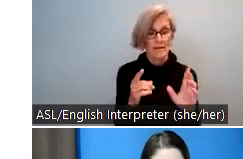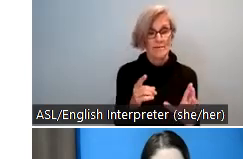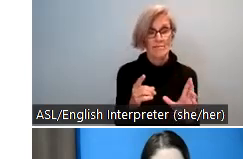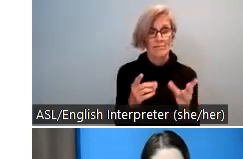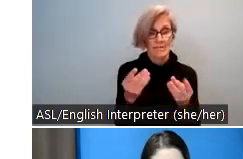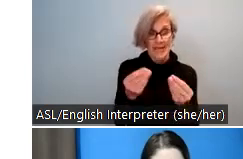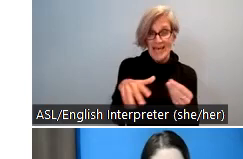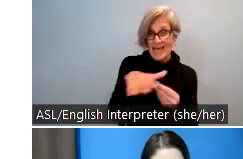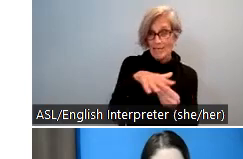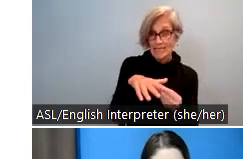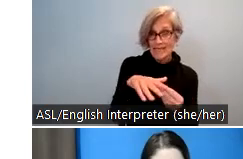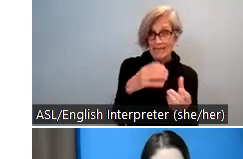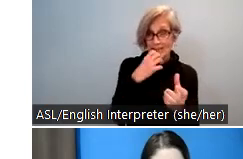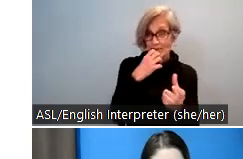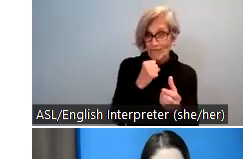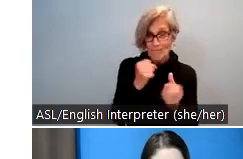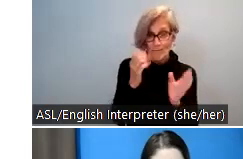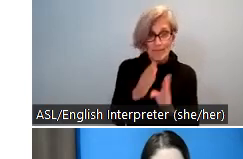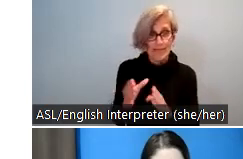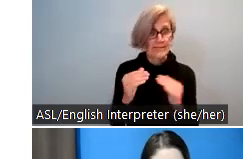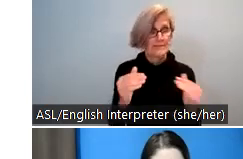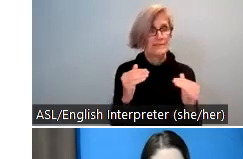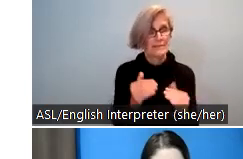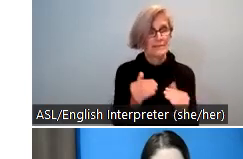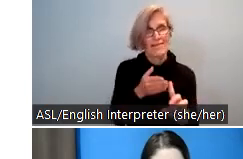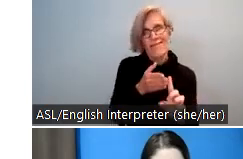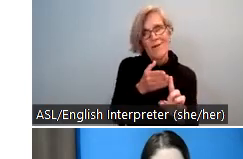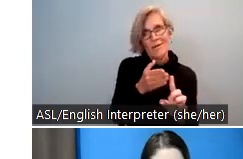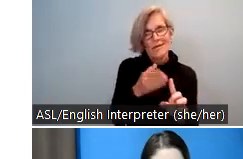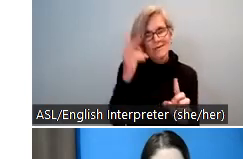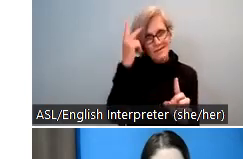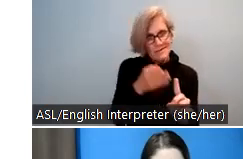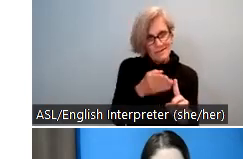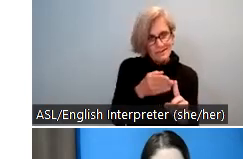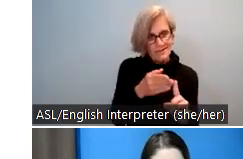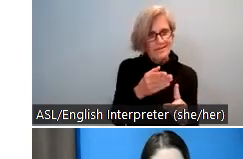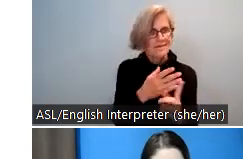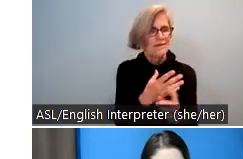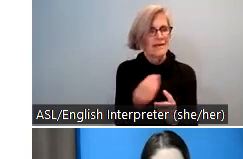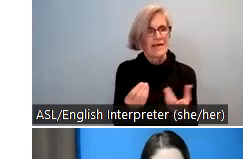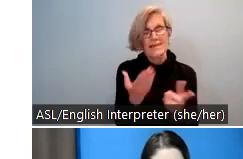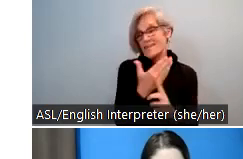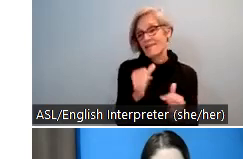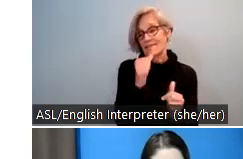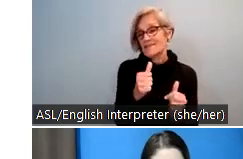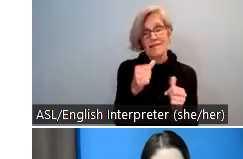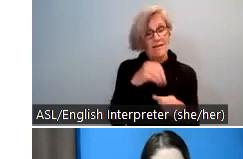conservation plans, lobbying efforts, and items that are not indicated in the original project budget. Those are